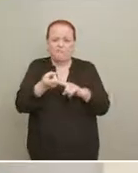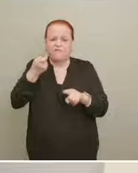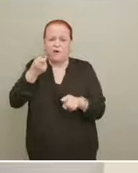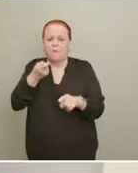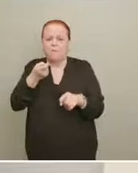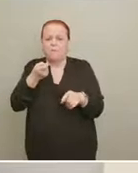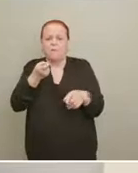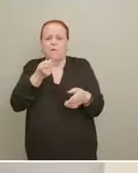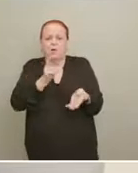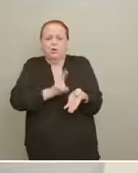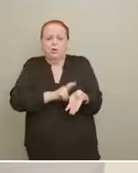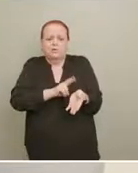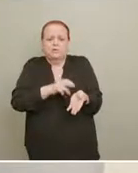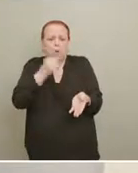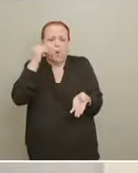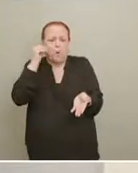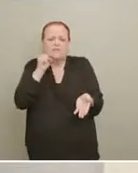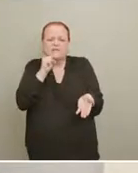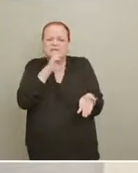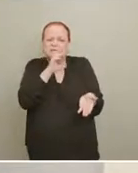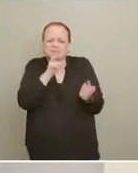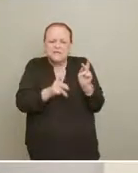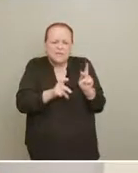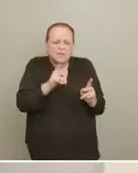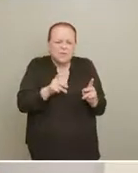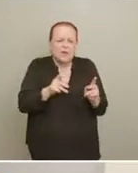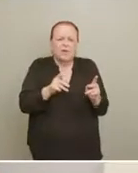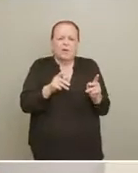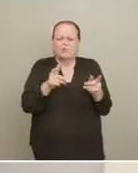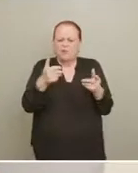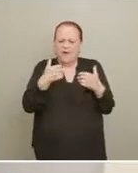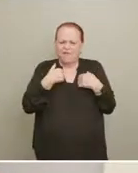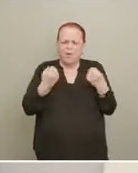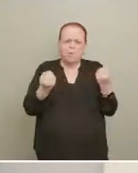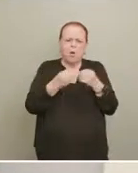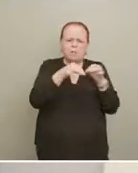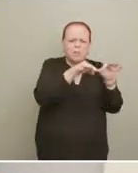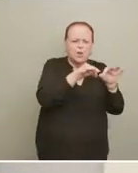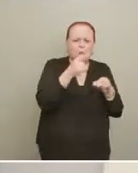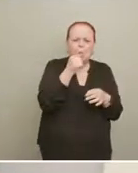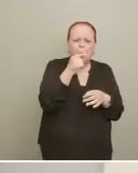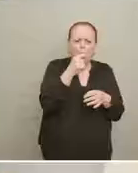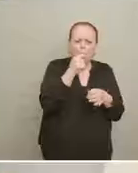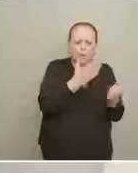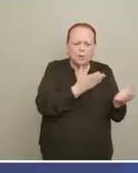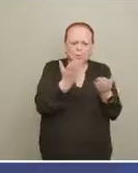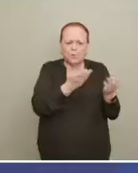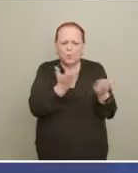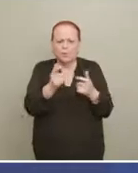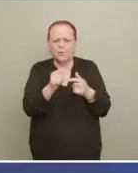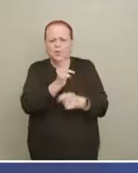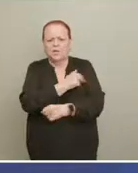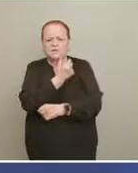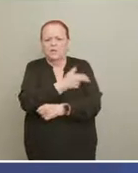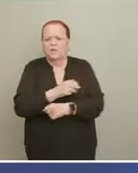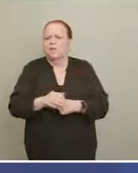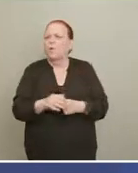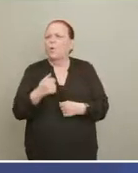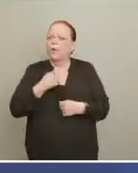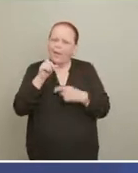Do we know anything about people? This is kind of details we've been asking for 2 years going. Do you keep any sort of specifics on